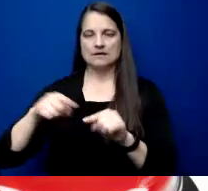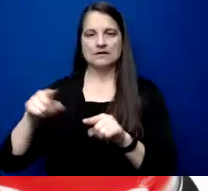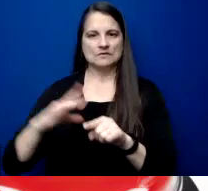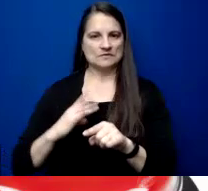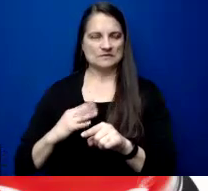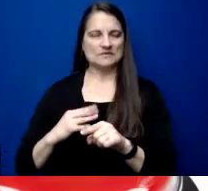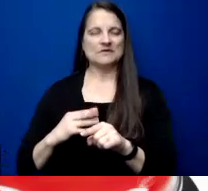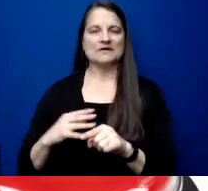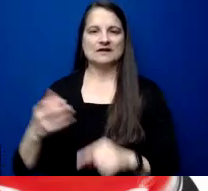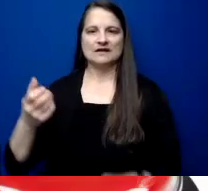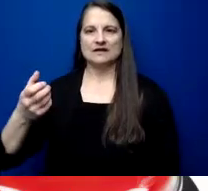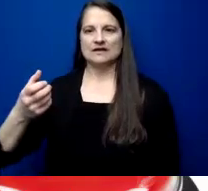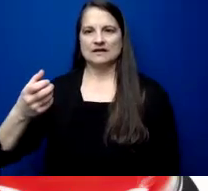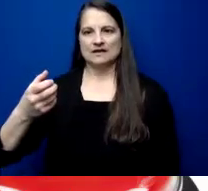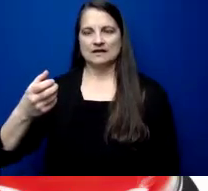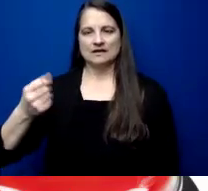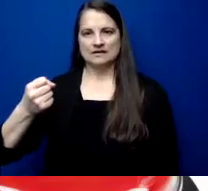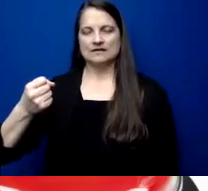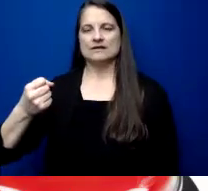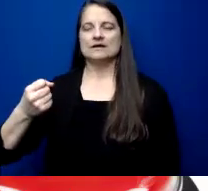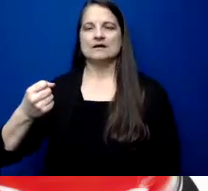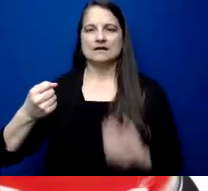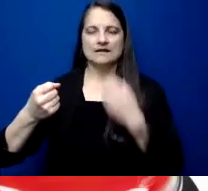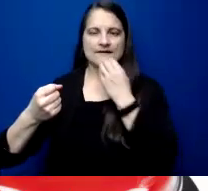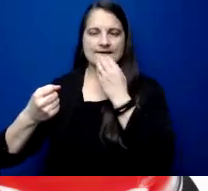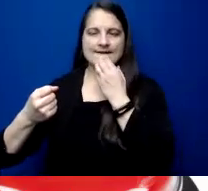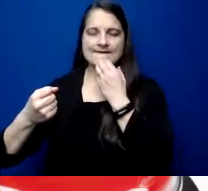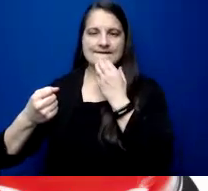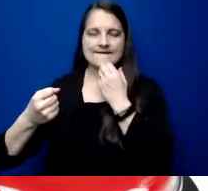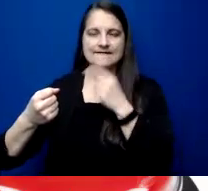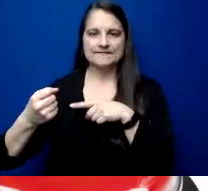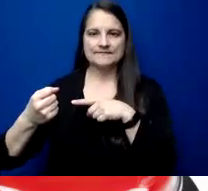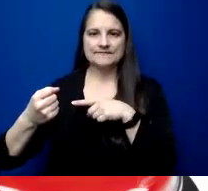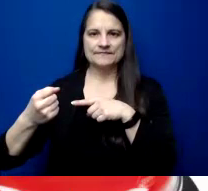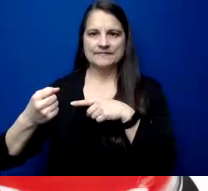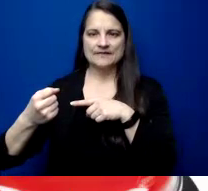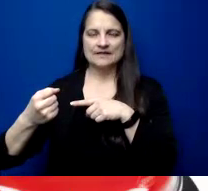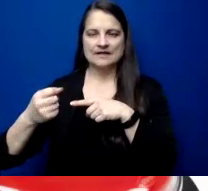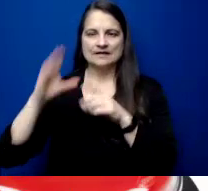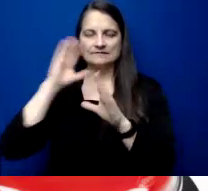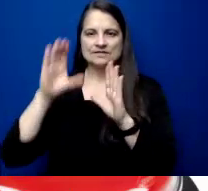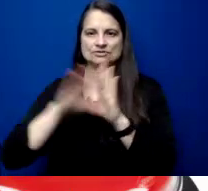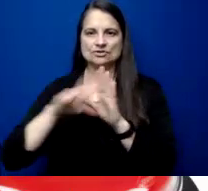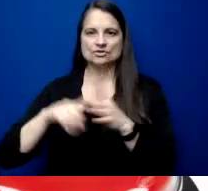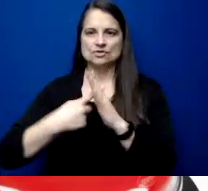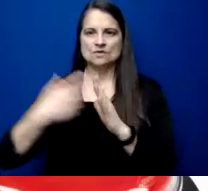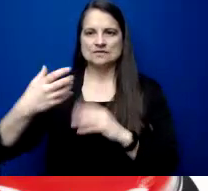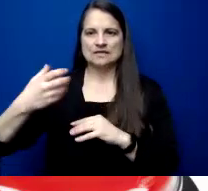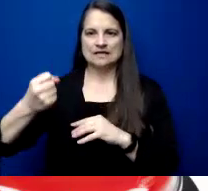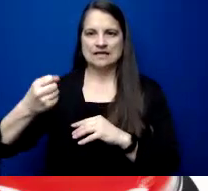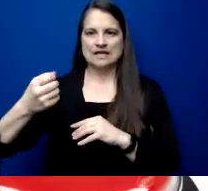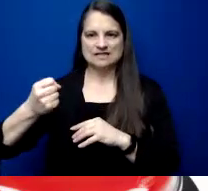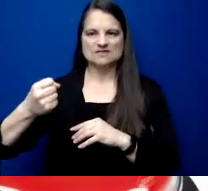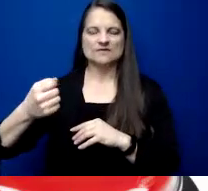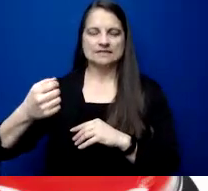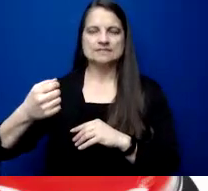It takes the input method on the end. This particular picture shows the hand squeeze one, which is like